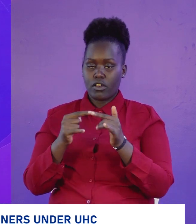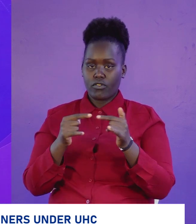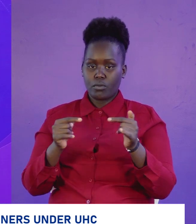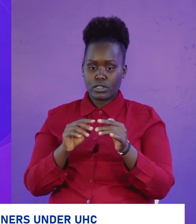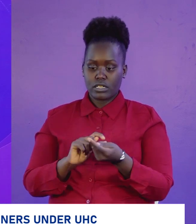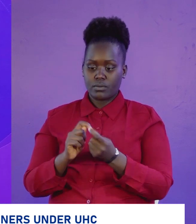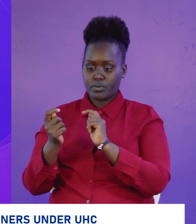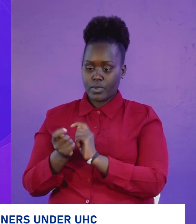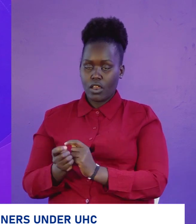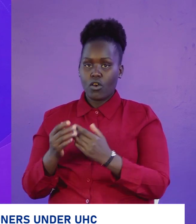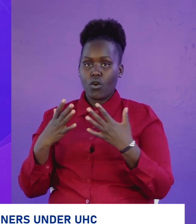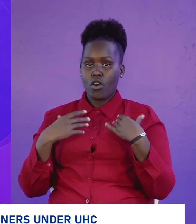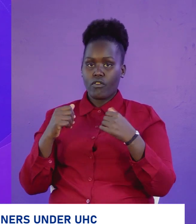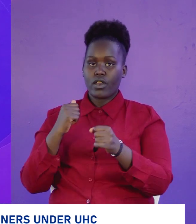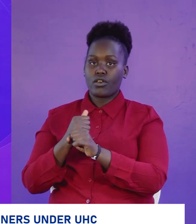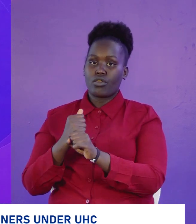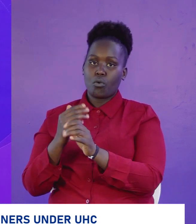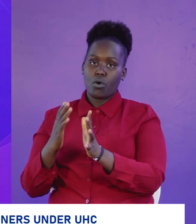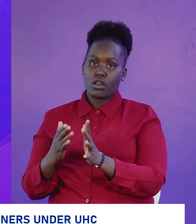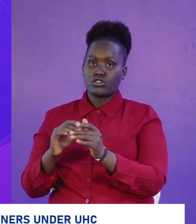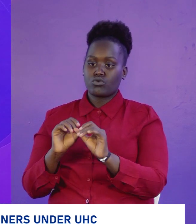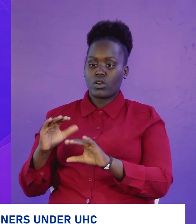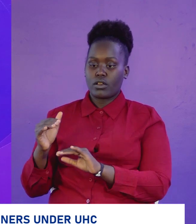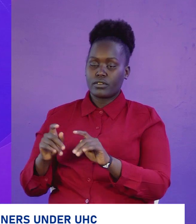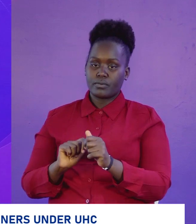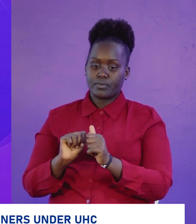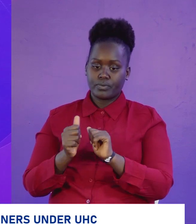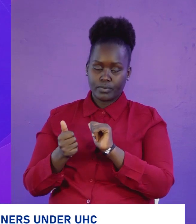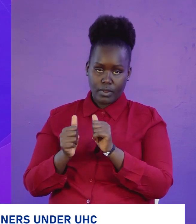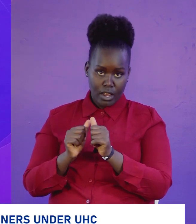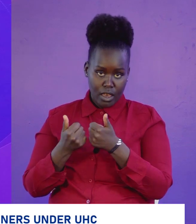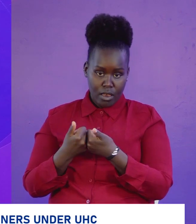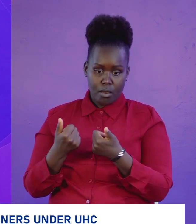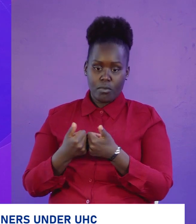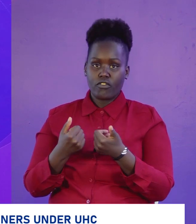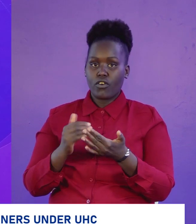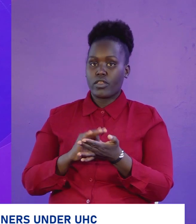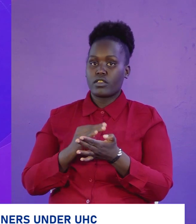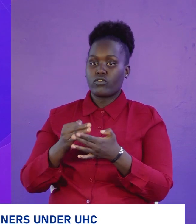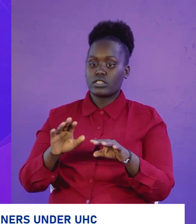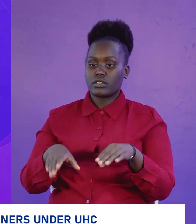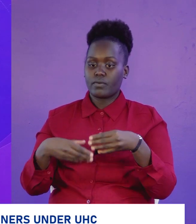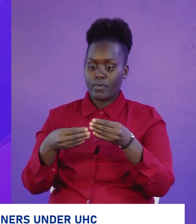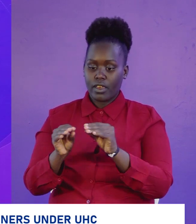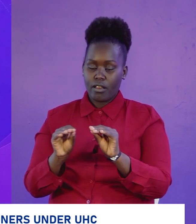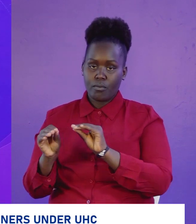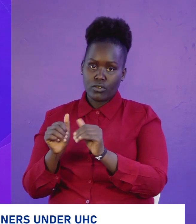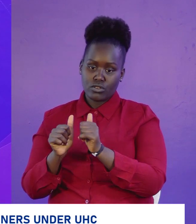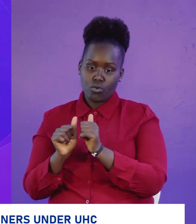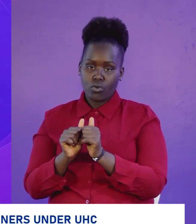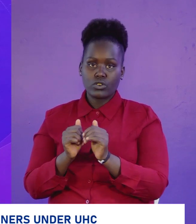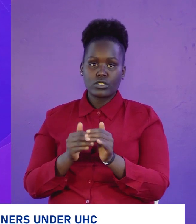of health workers to county administrations before the necessary funds are disbursed. a move that has angered